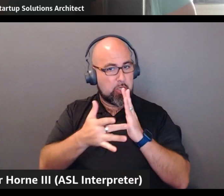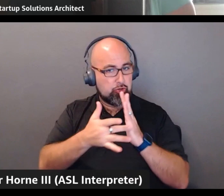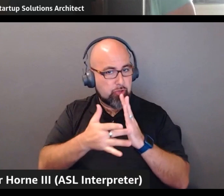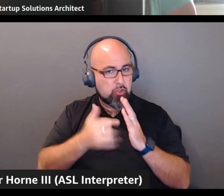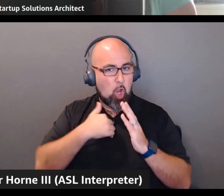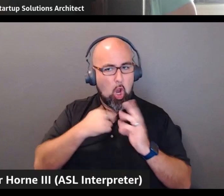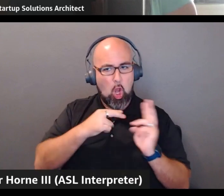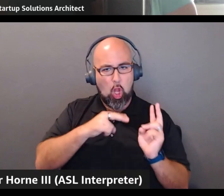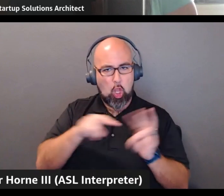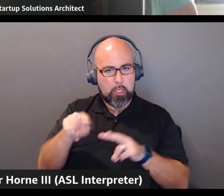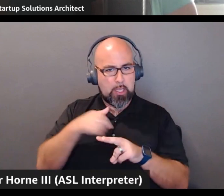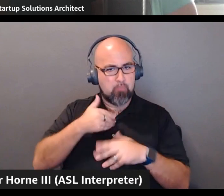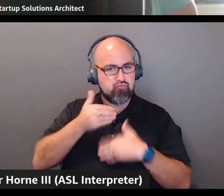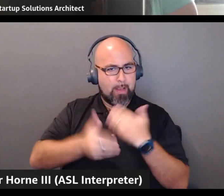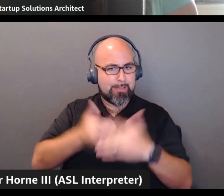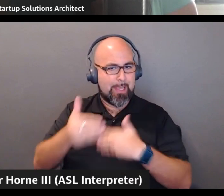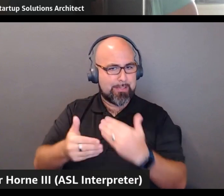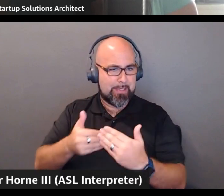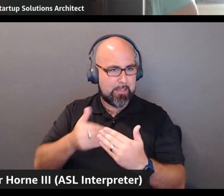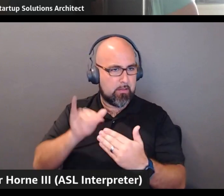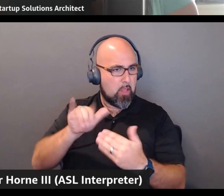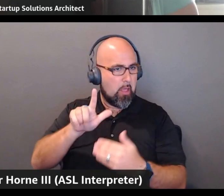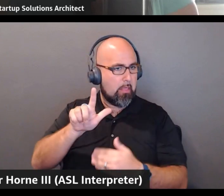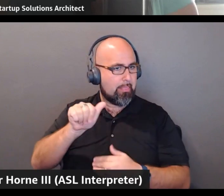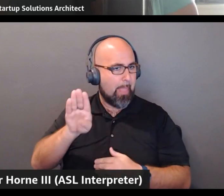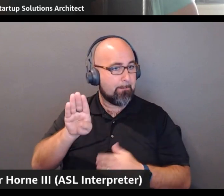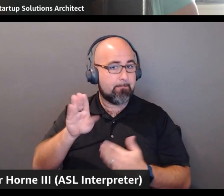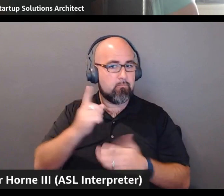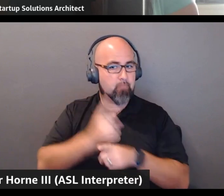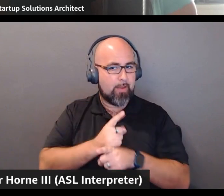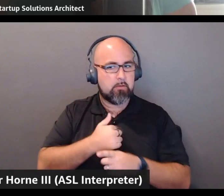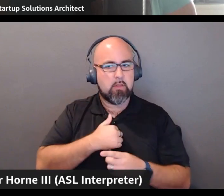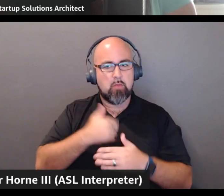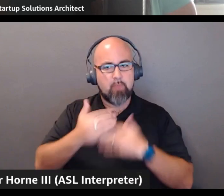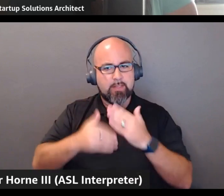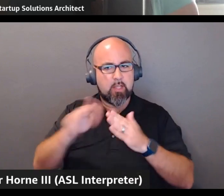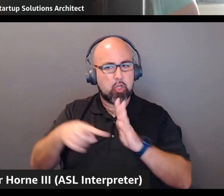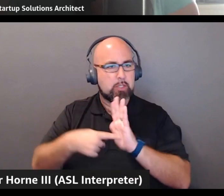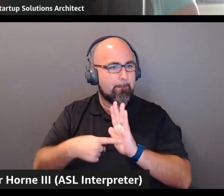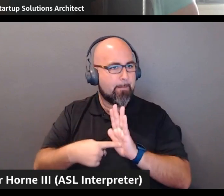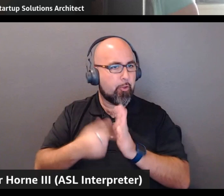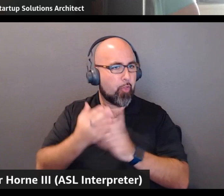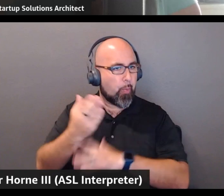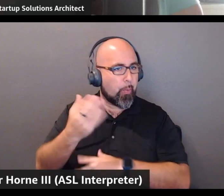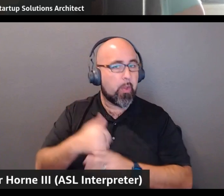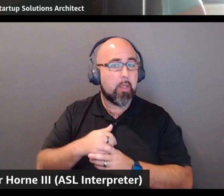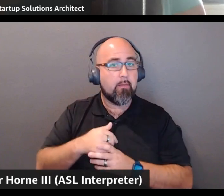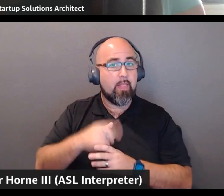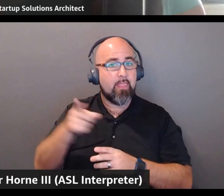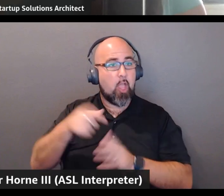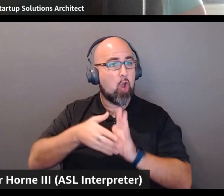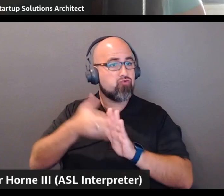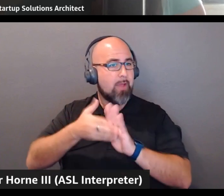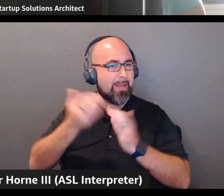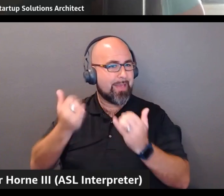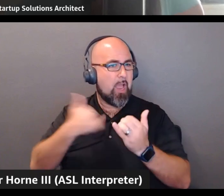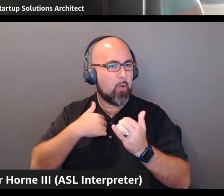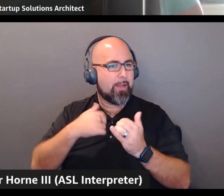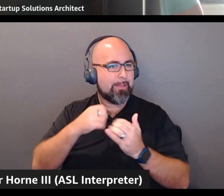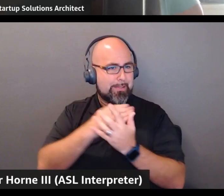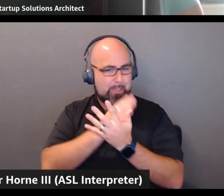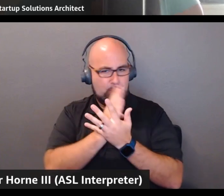at processing their lab, right? And they're processing their samples through, and they are running now a sequencer, and